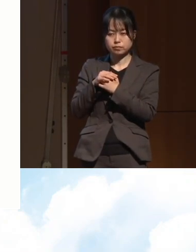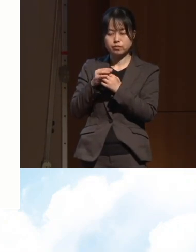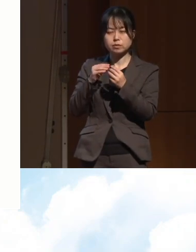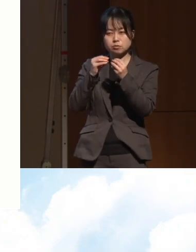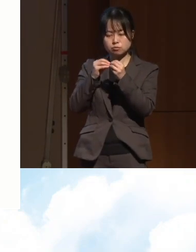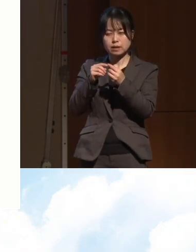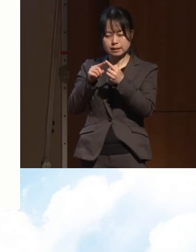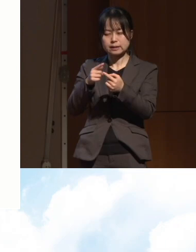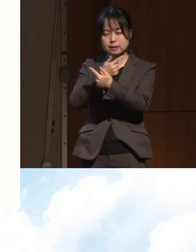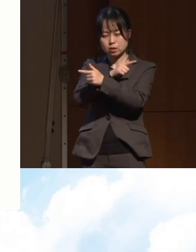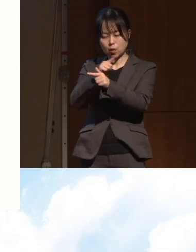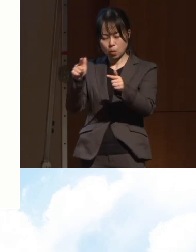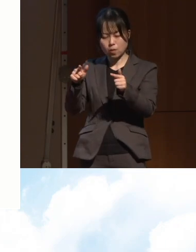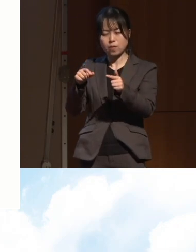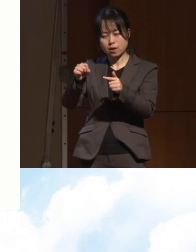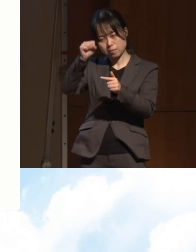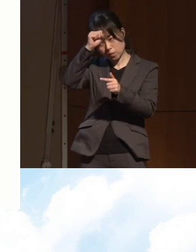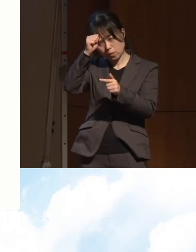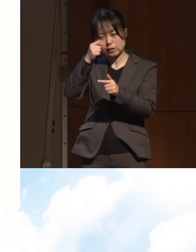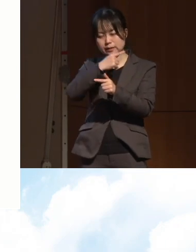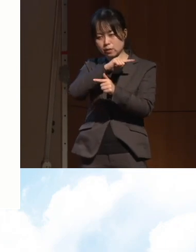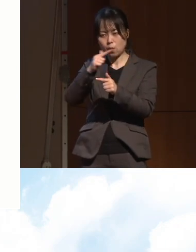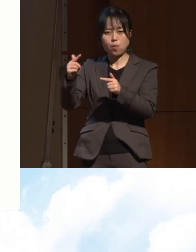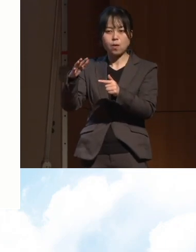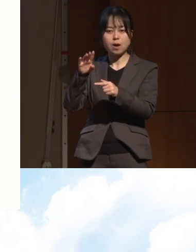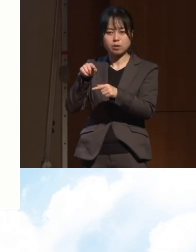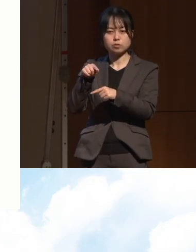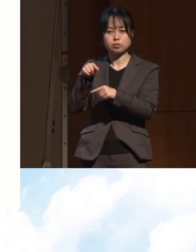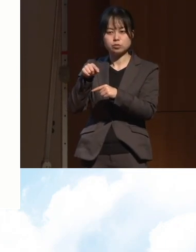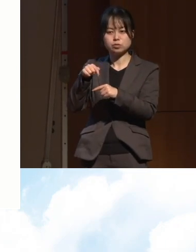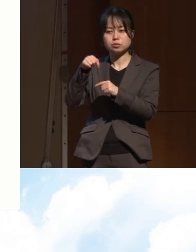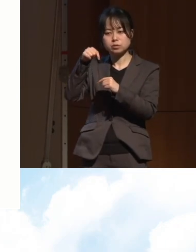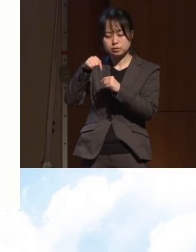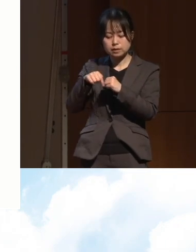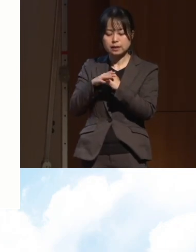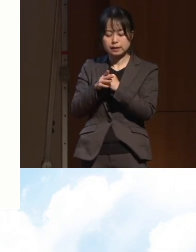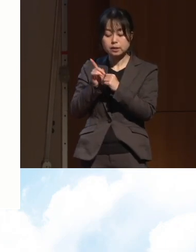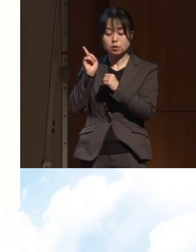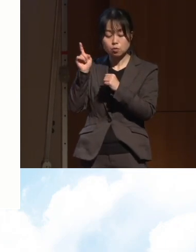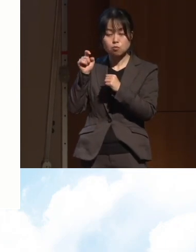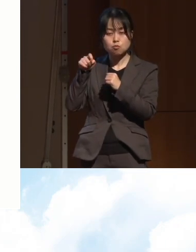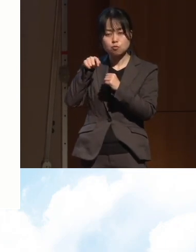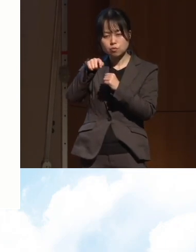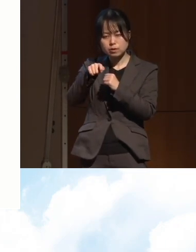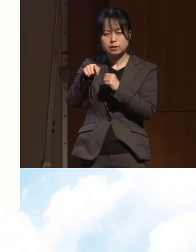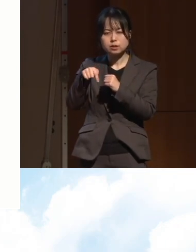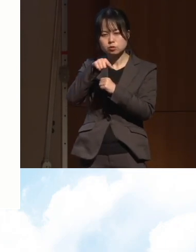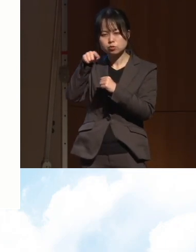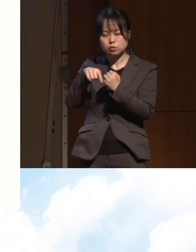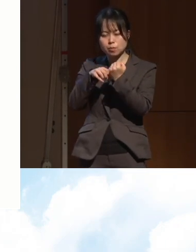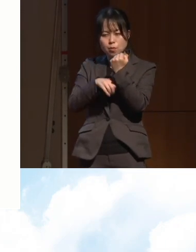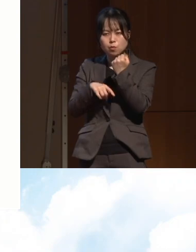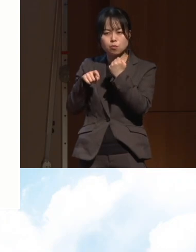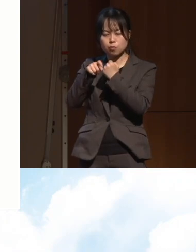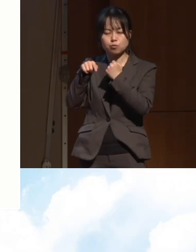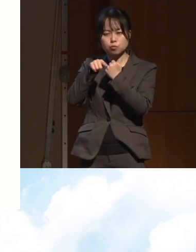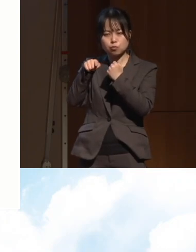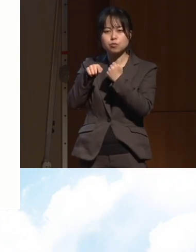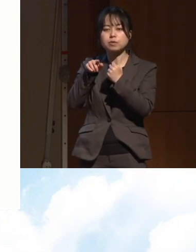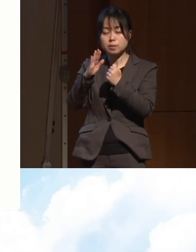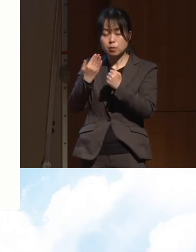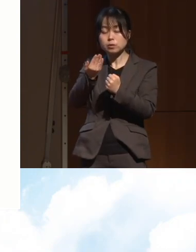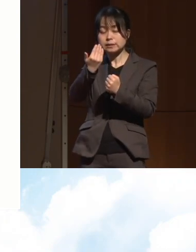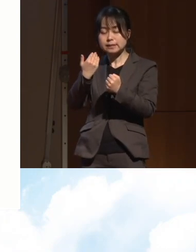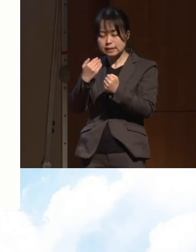could imagine designing a set of paramyxovirus prototype vaccine designs that would cover